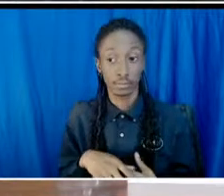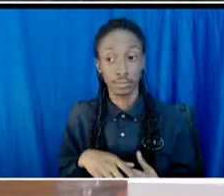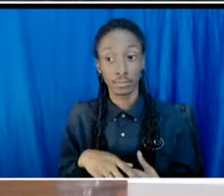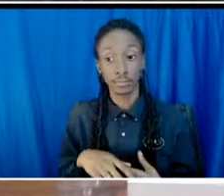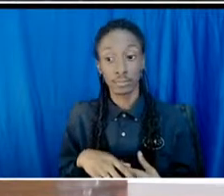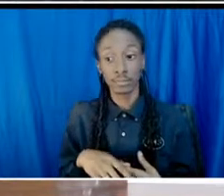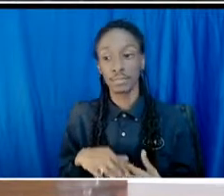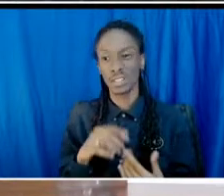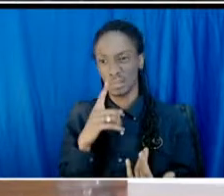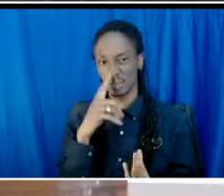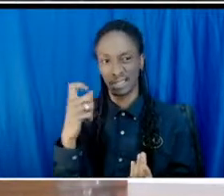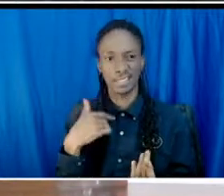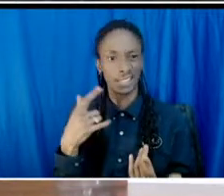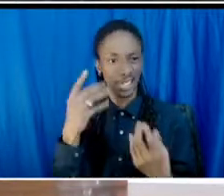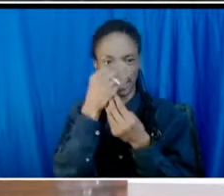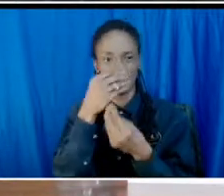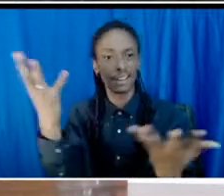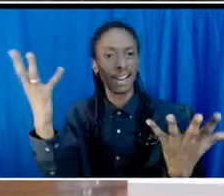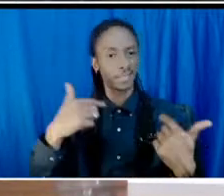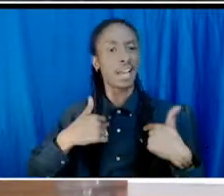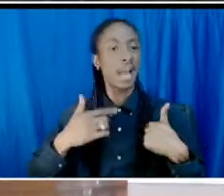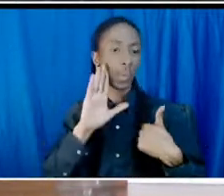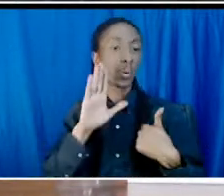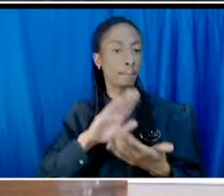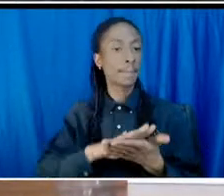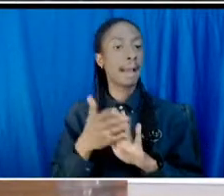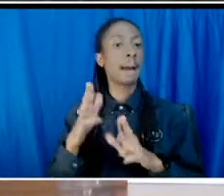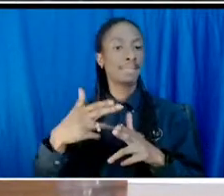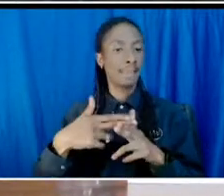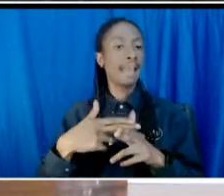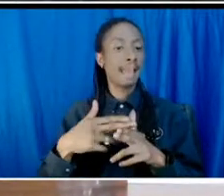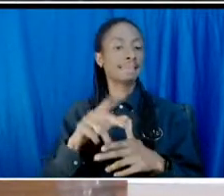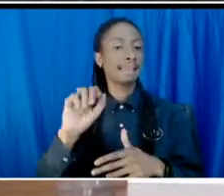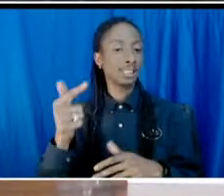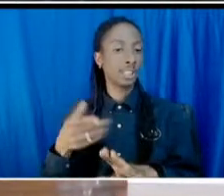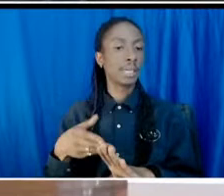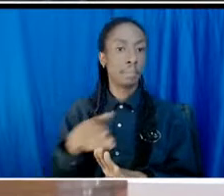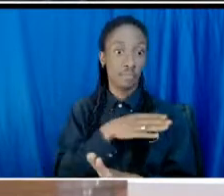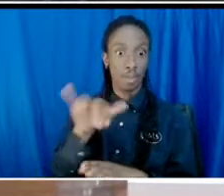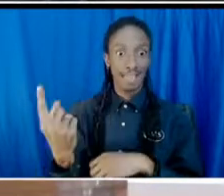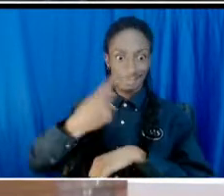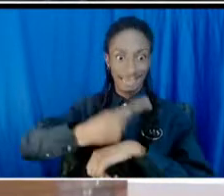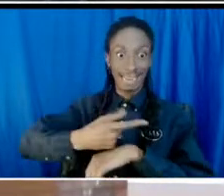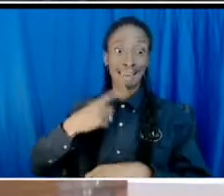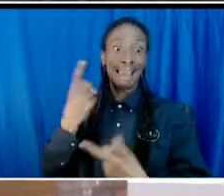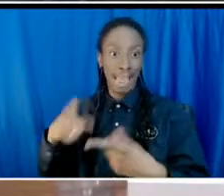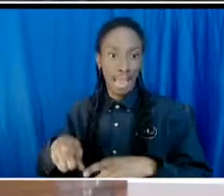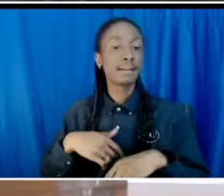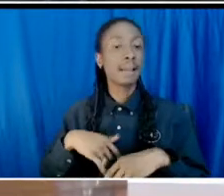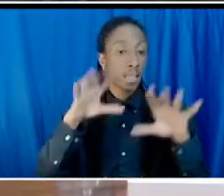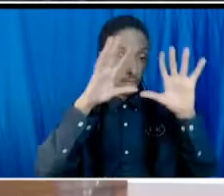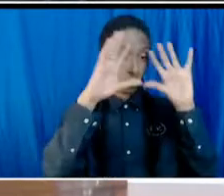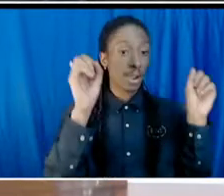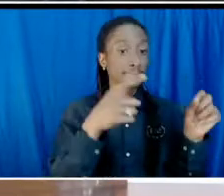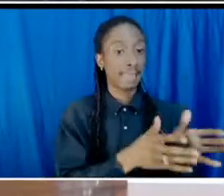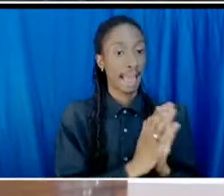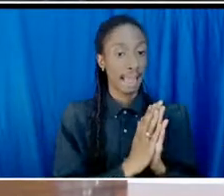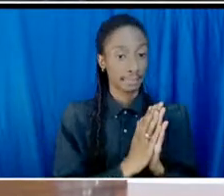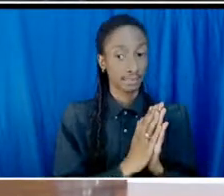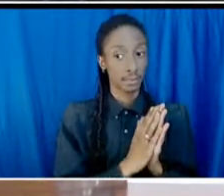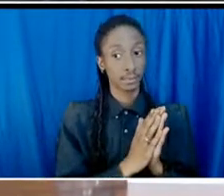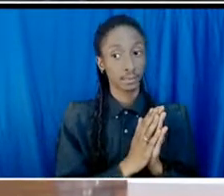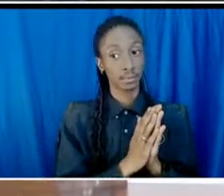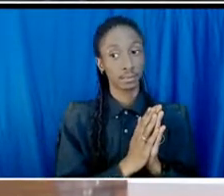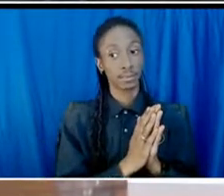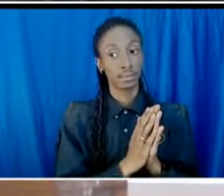been announced that I would become the acting attorney general before the date I actually did, the president had asked that